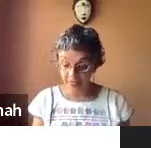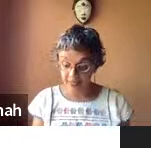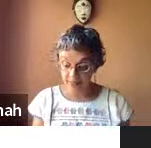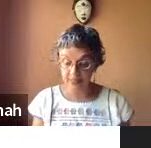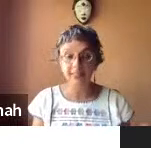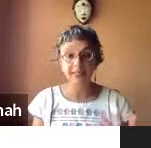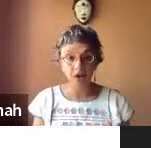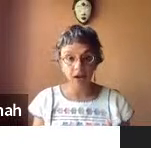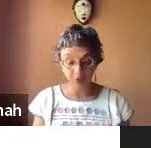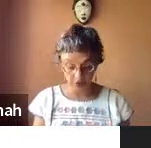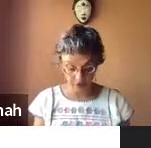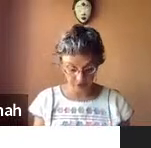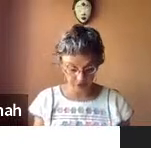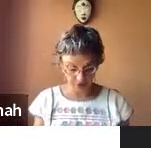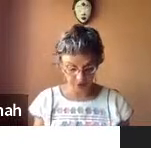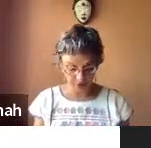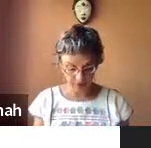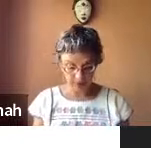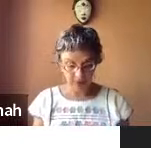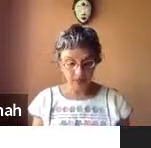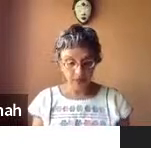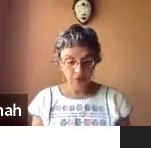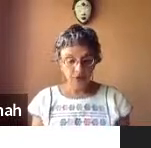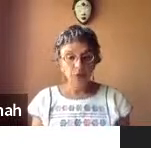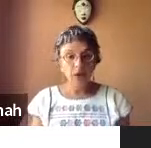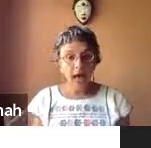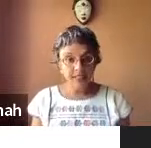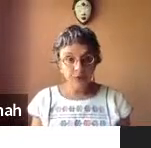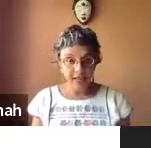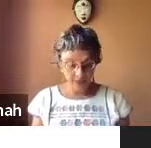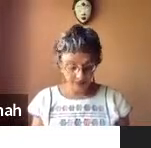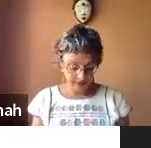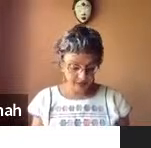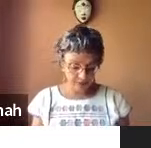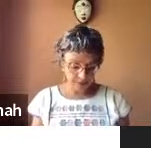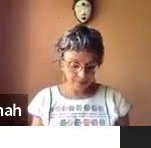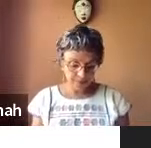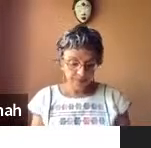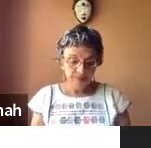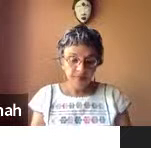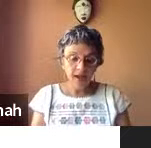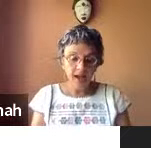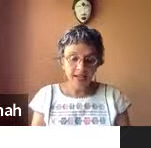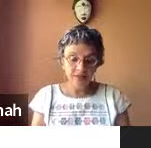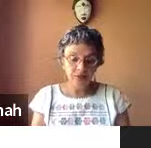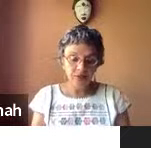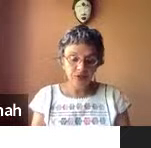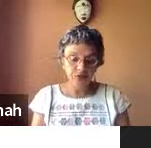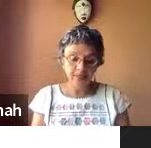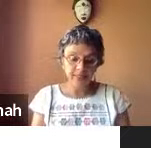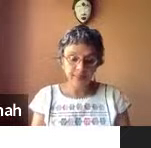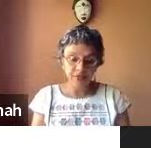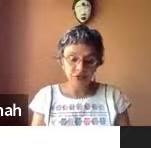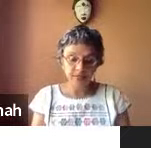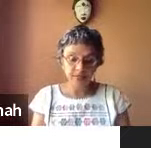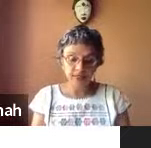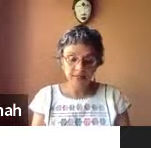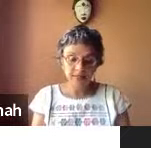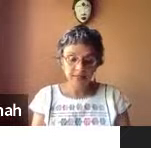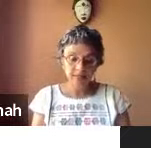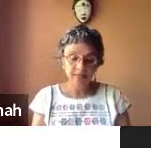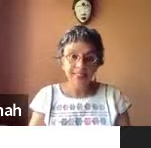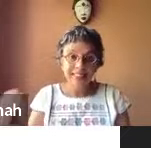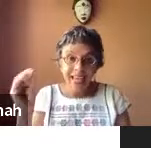public investment in agriculture. So as with healthcare, I have used for this